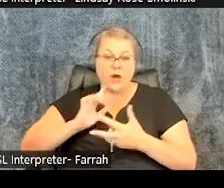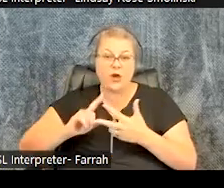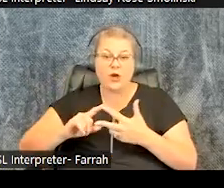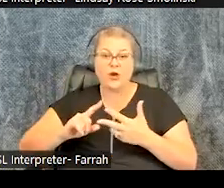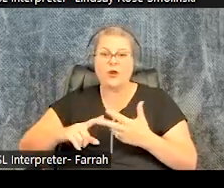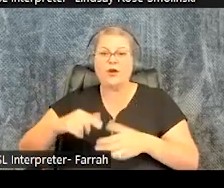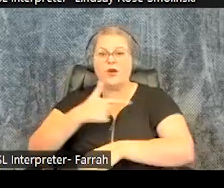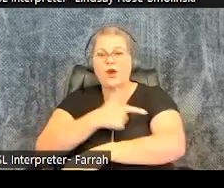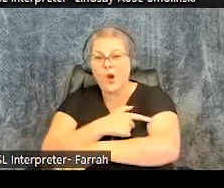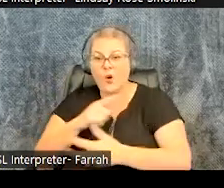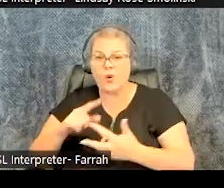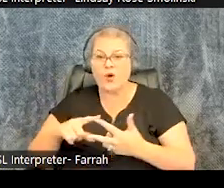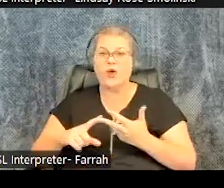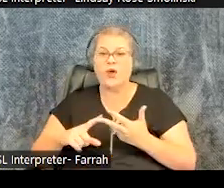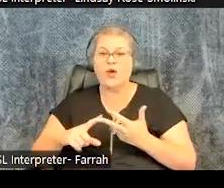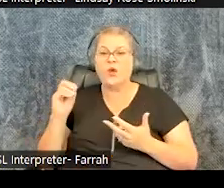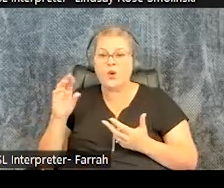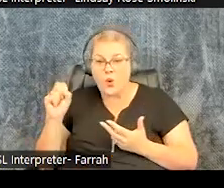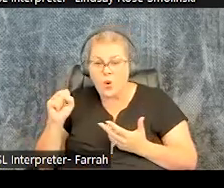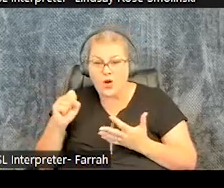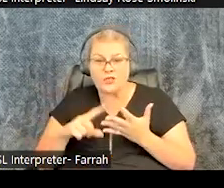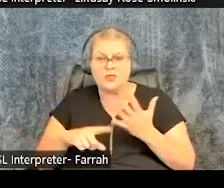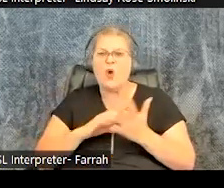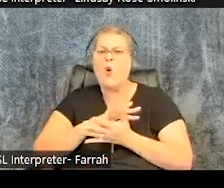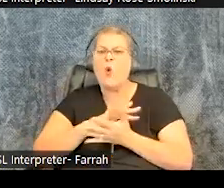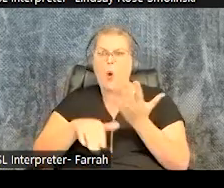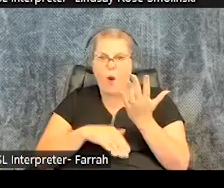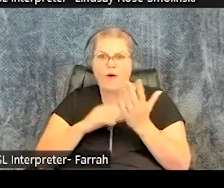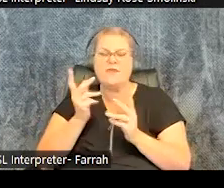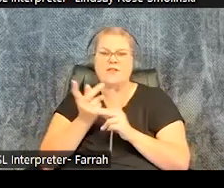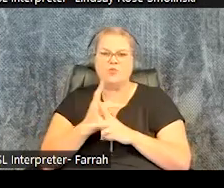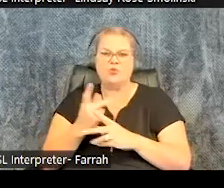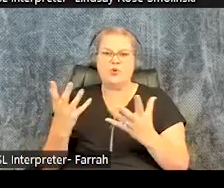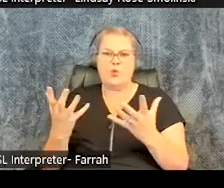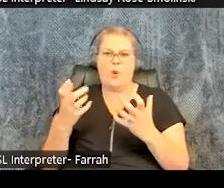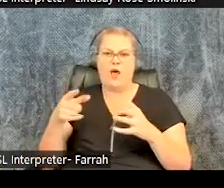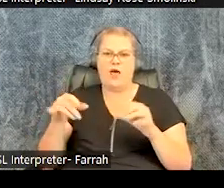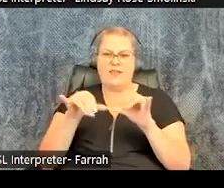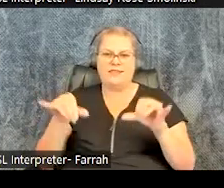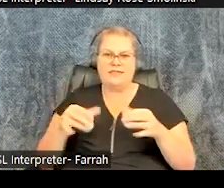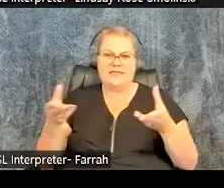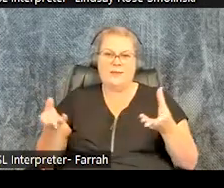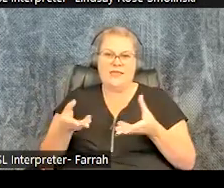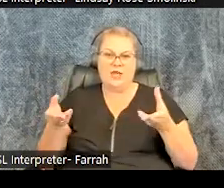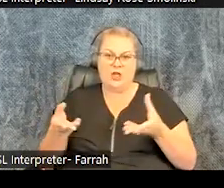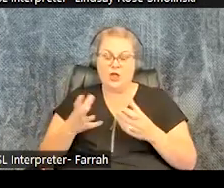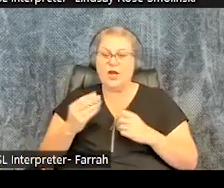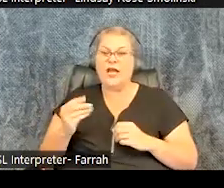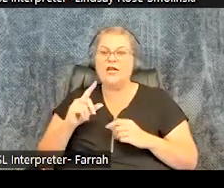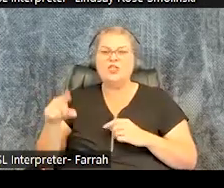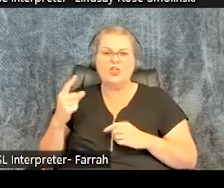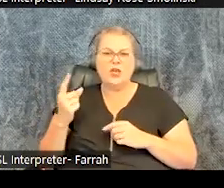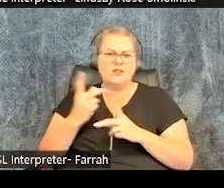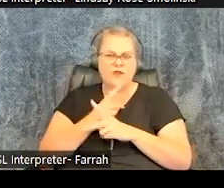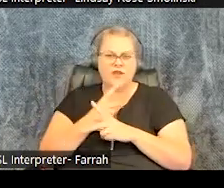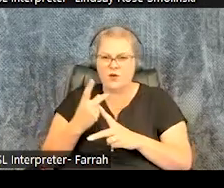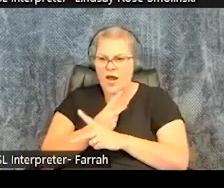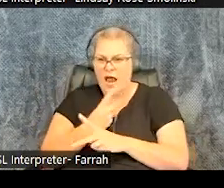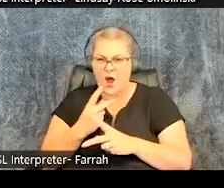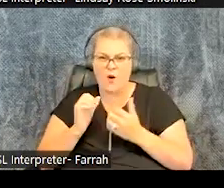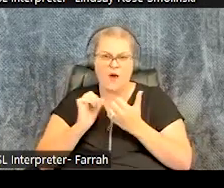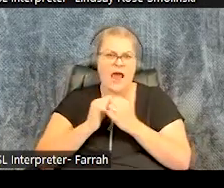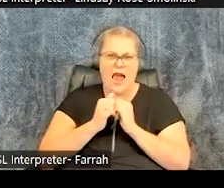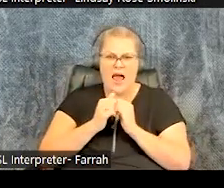We talked to them. I can tell you all these producers want this system here. And it's a matter of figuring out how do we get